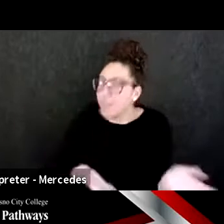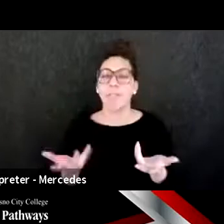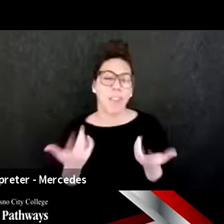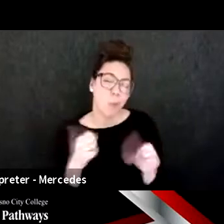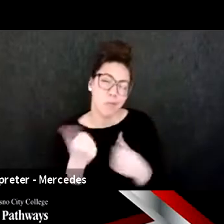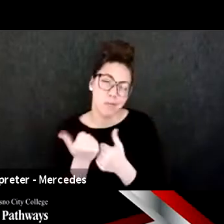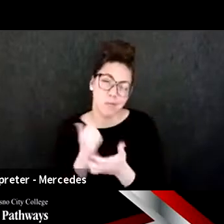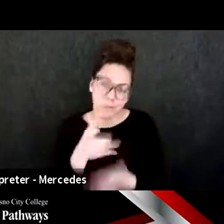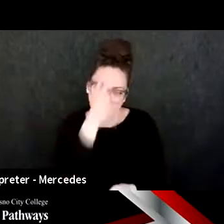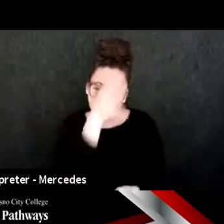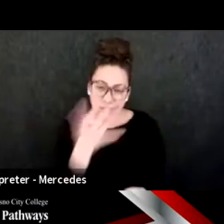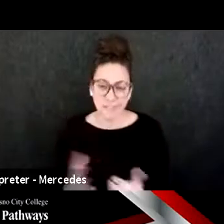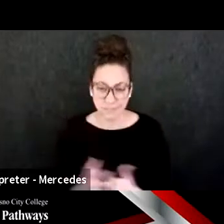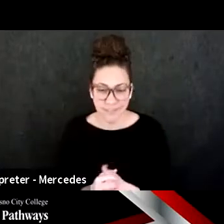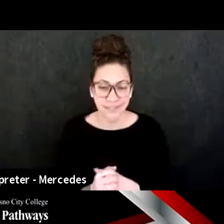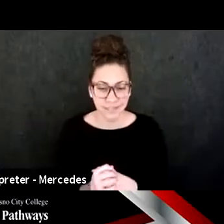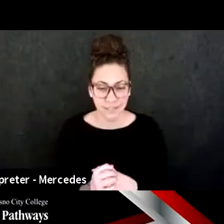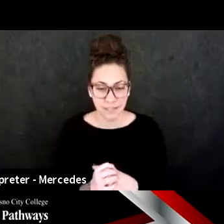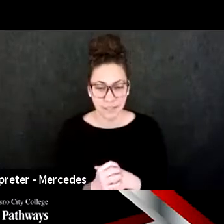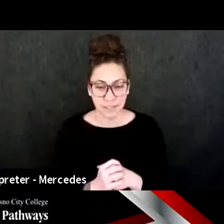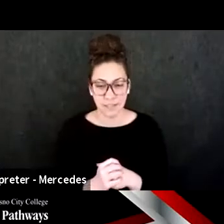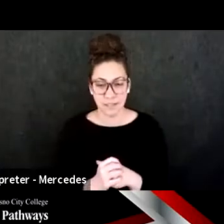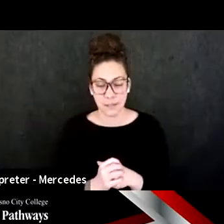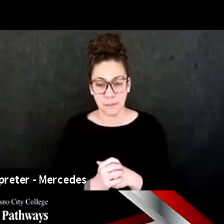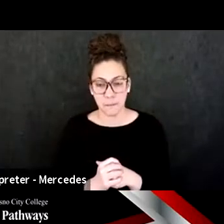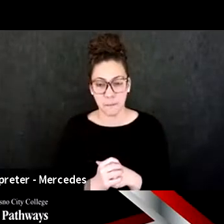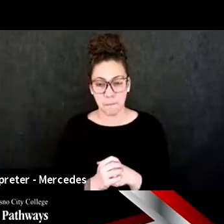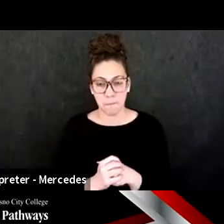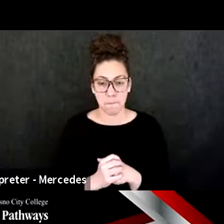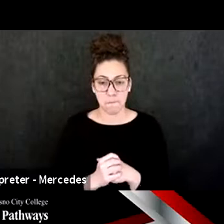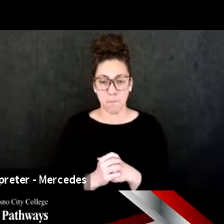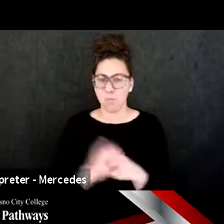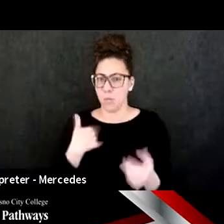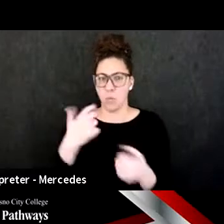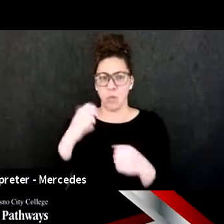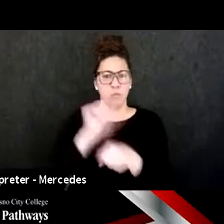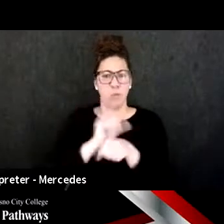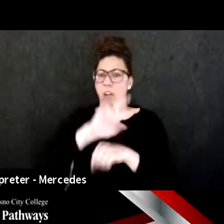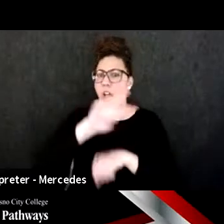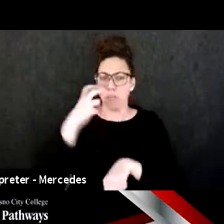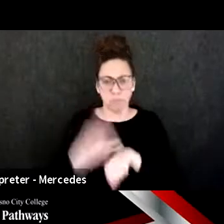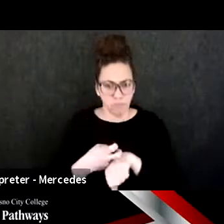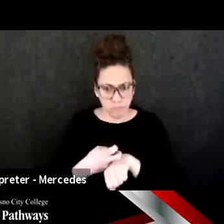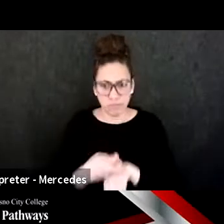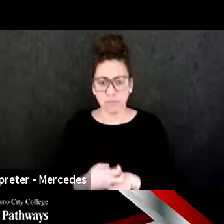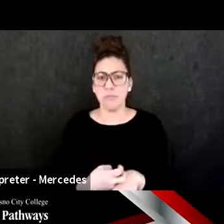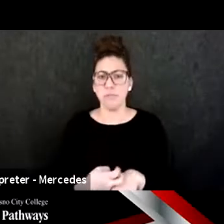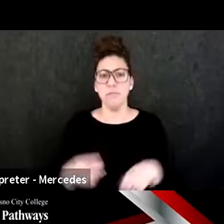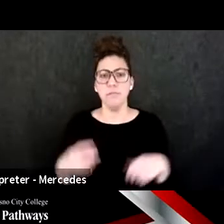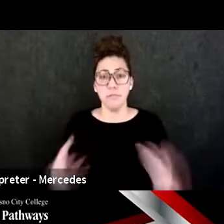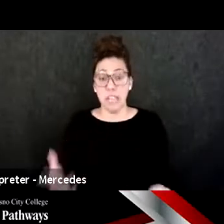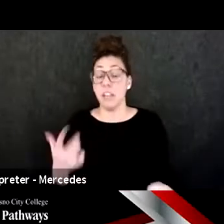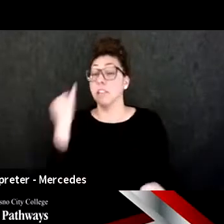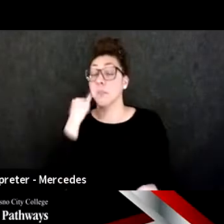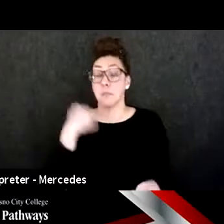we would finish a task, and we started running around all the boxes of all the unmade boxes because we had finished our job.